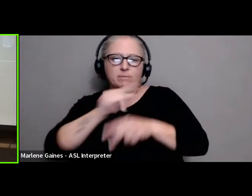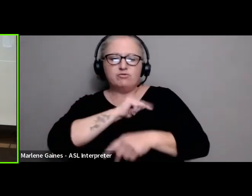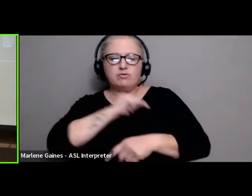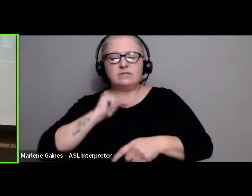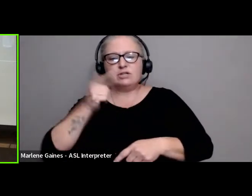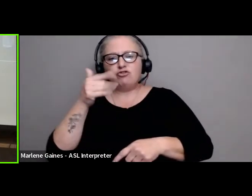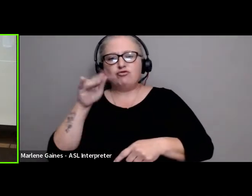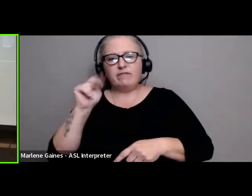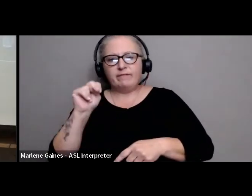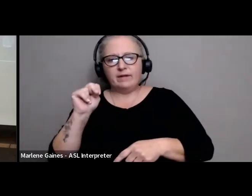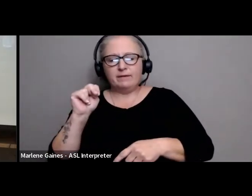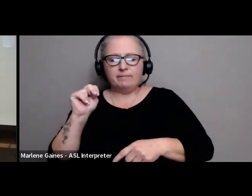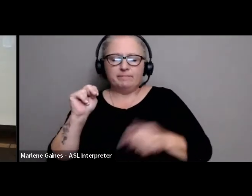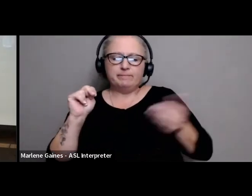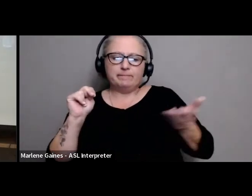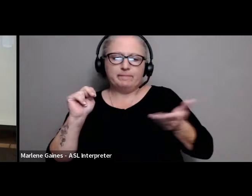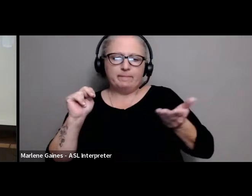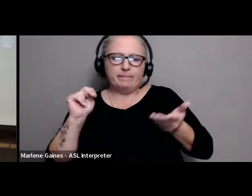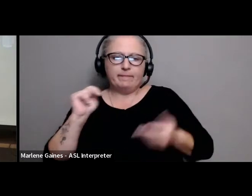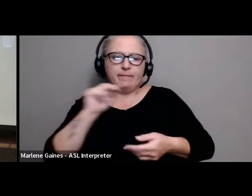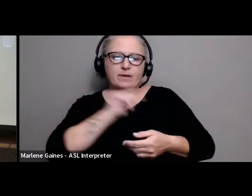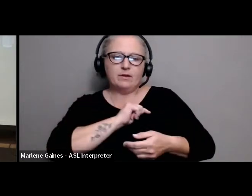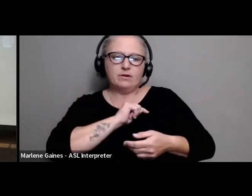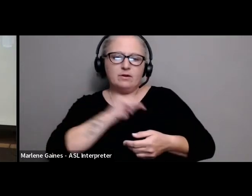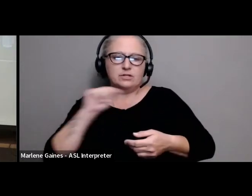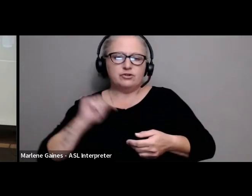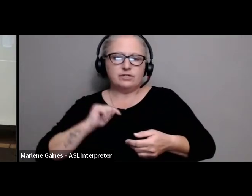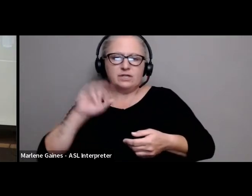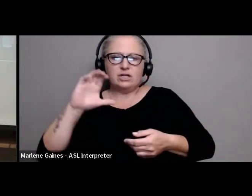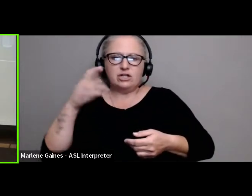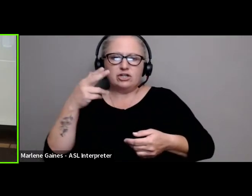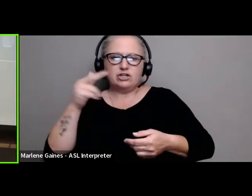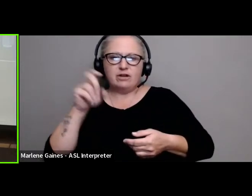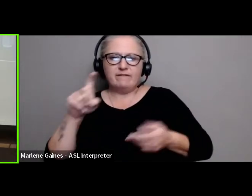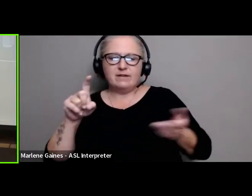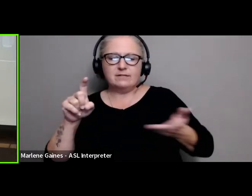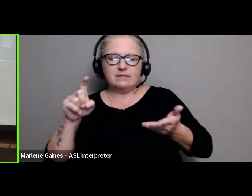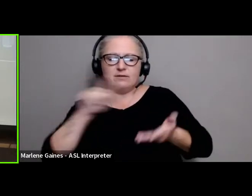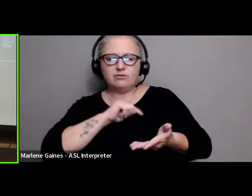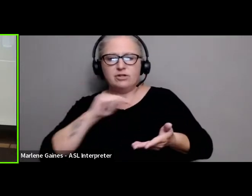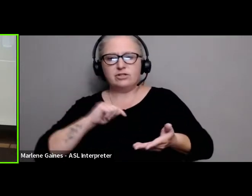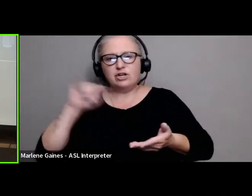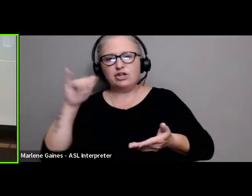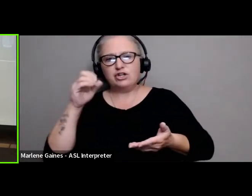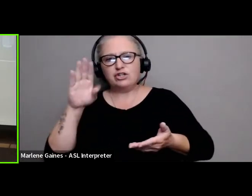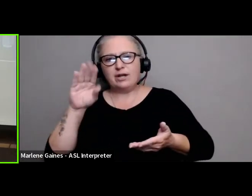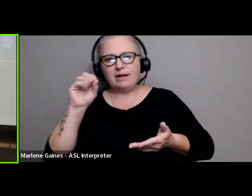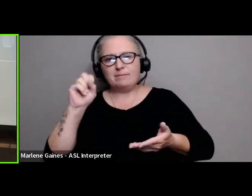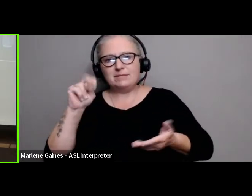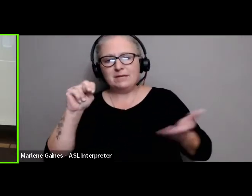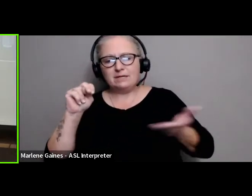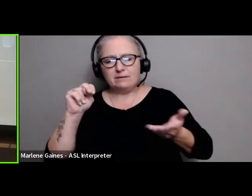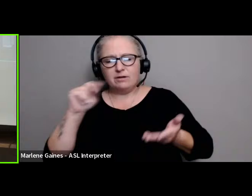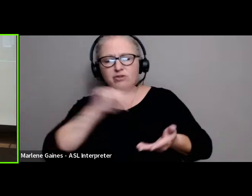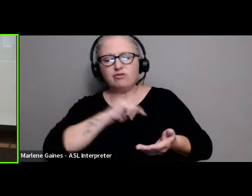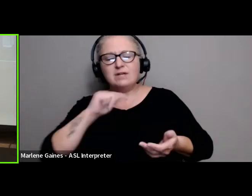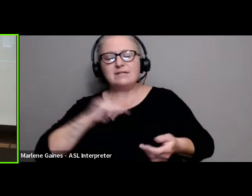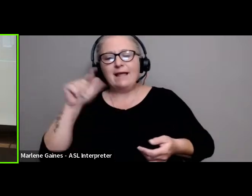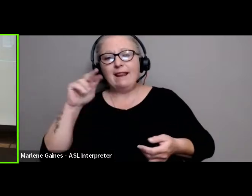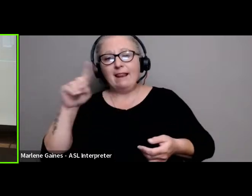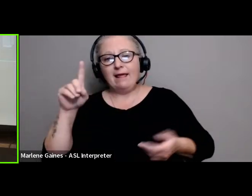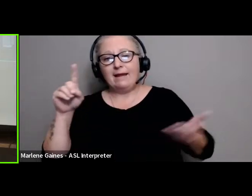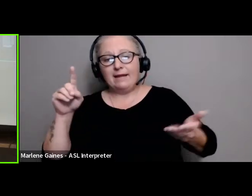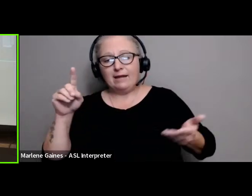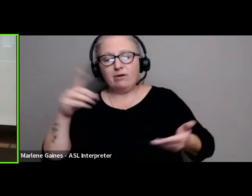Griffin. Present. Trustee Chavez. Present. Trustee Jacobson. Present. Trustee Land. Present.